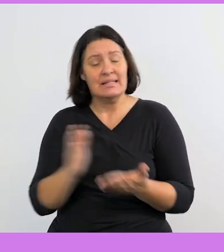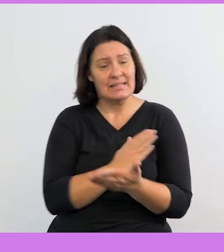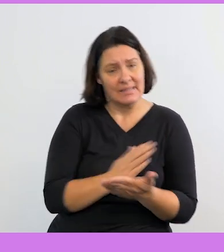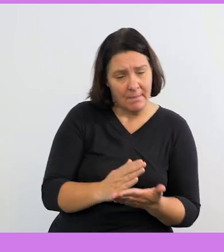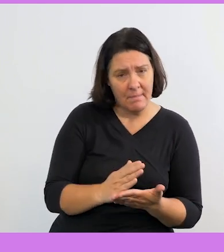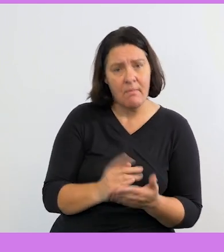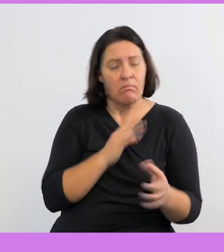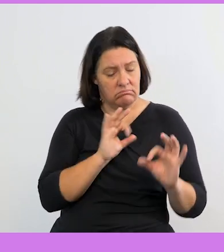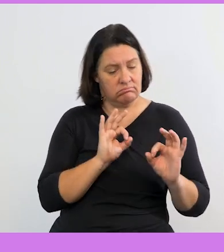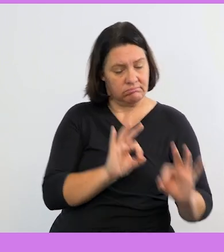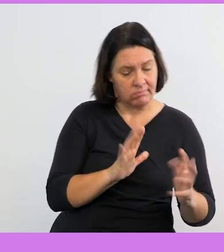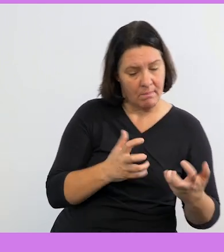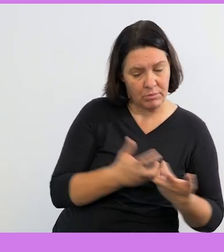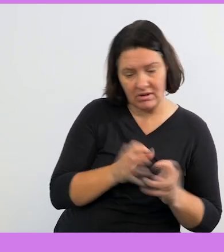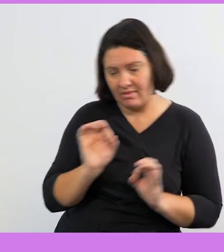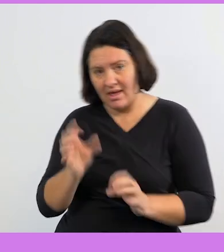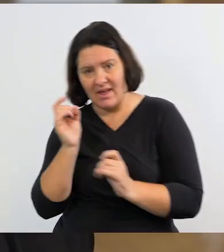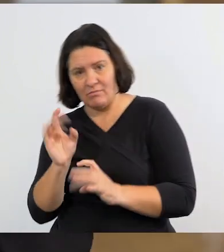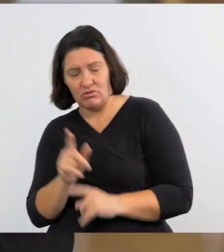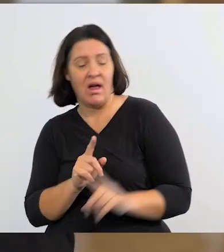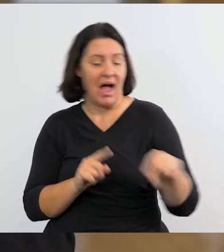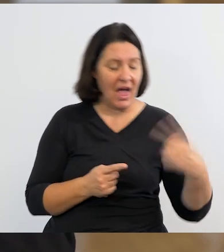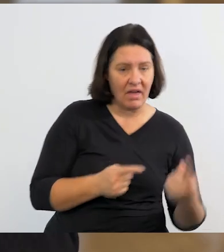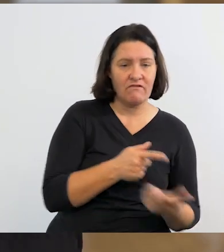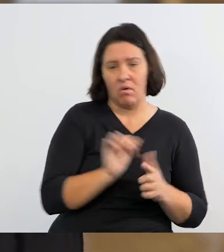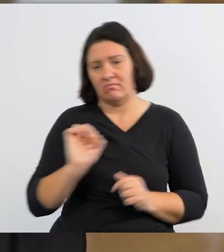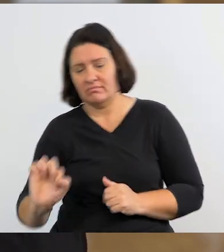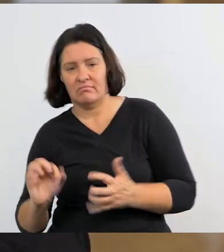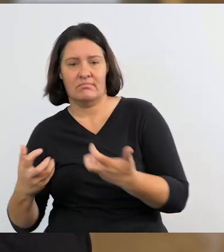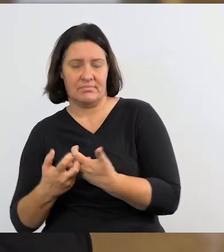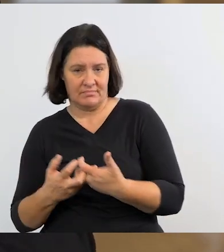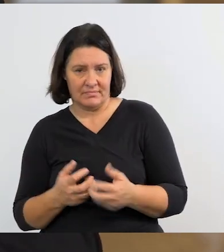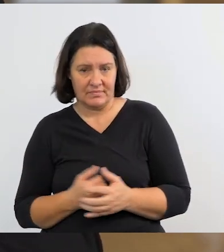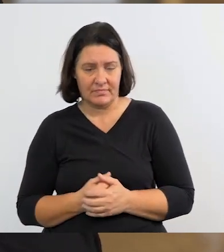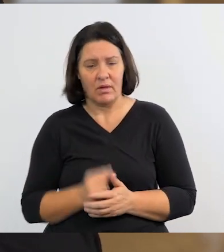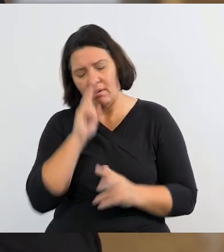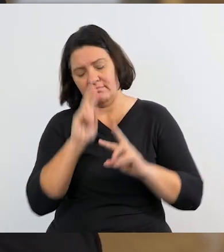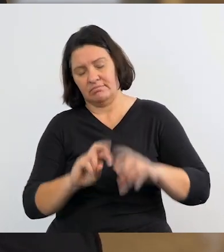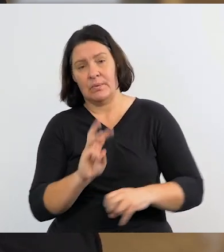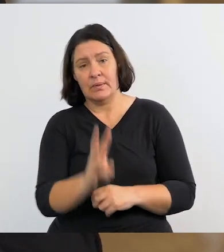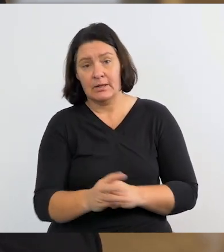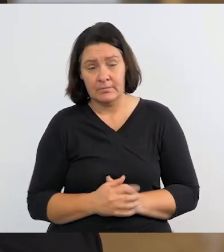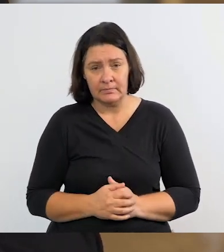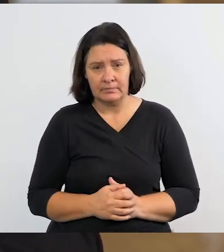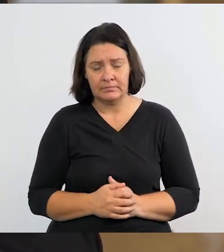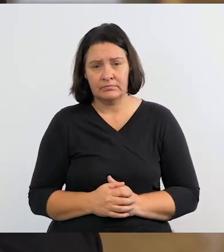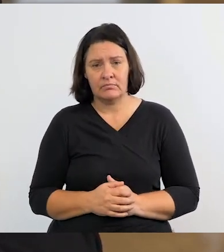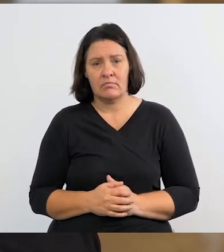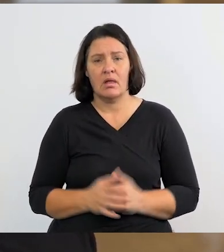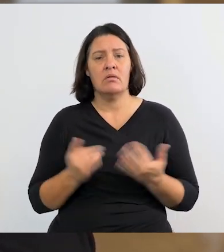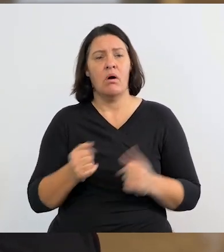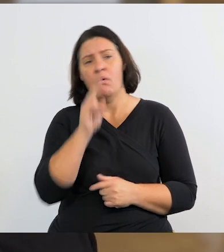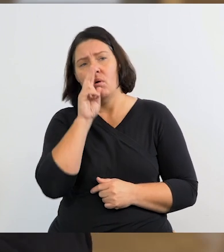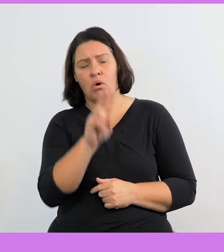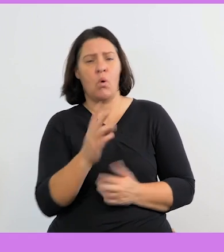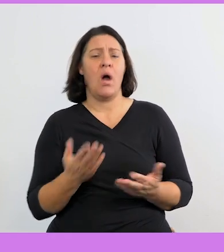certain graphs are more appropriate for particular types of data, and we'll look into that as well. Now let's quickly look